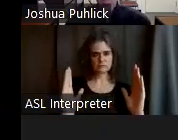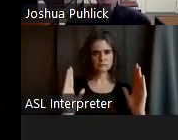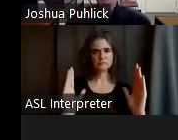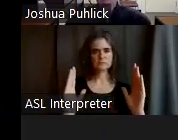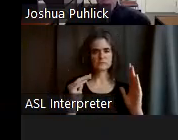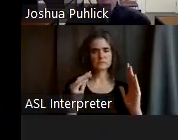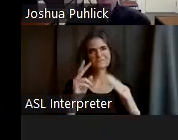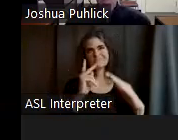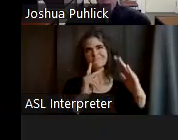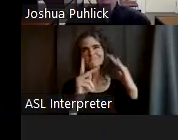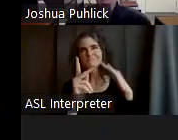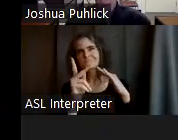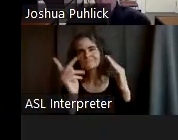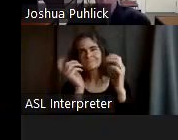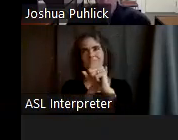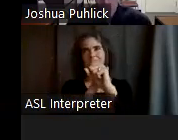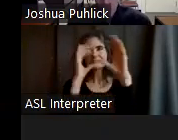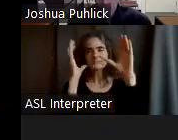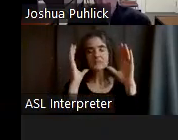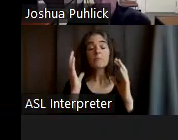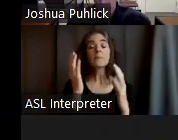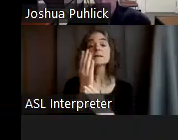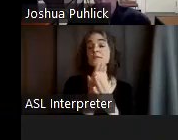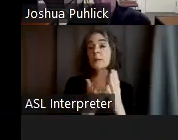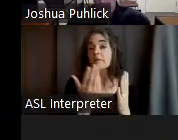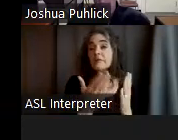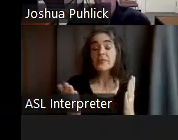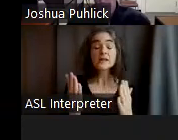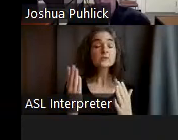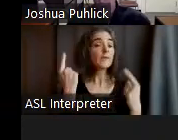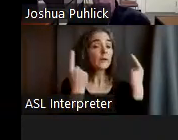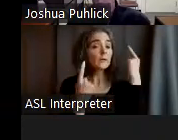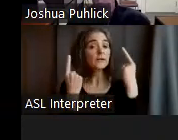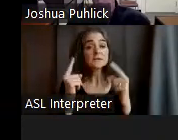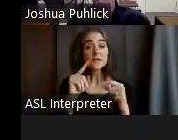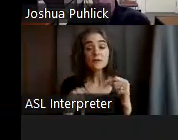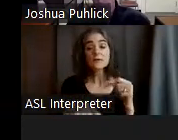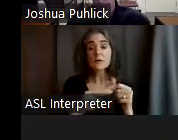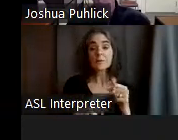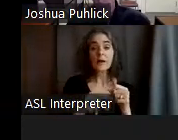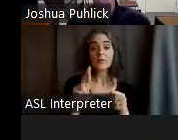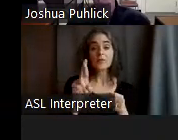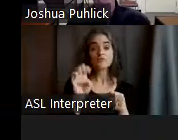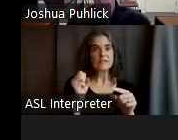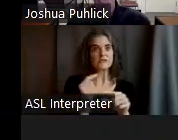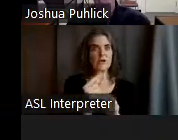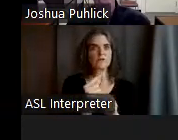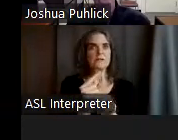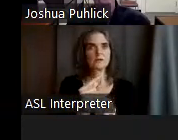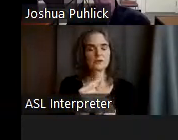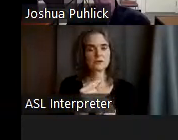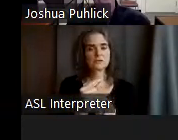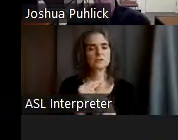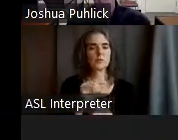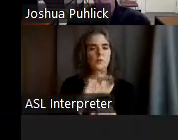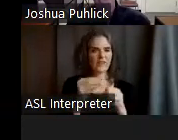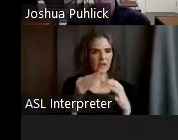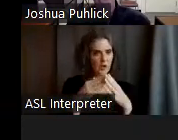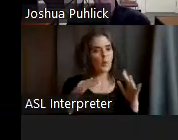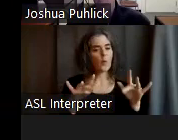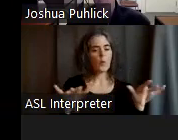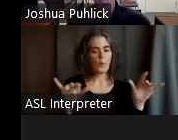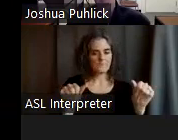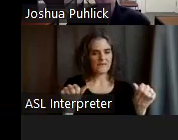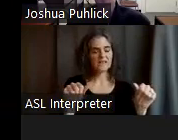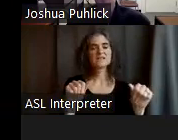And some of the things we're considering there is the amount of regeneration that we do have within openings that were